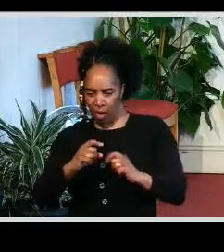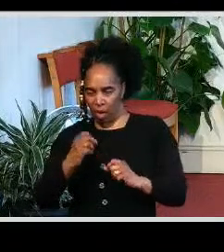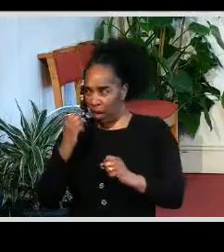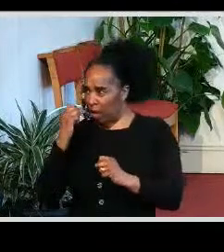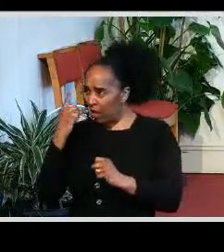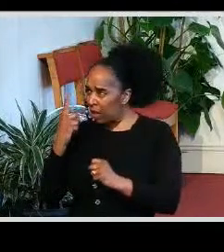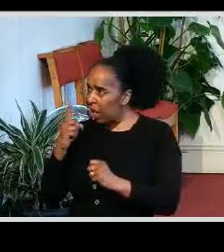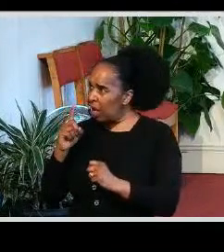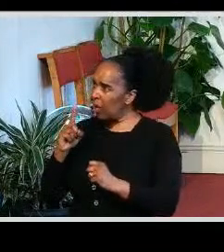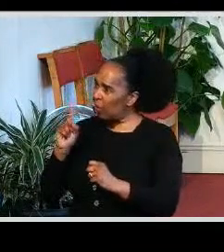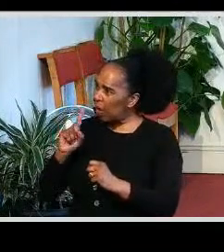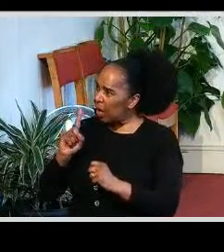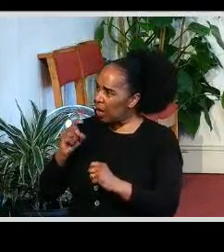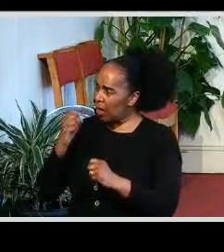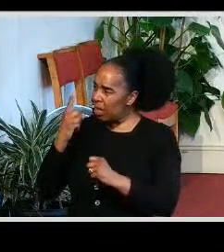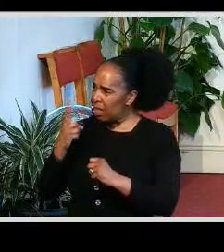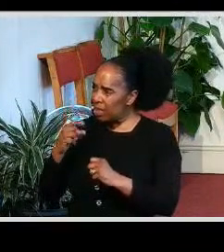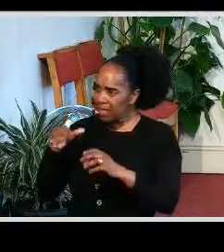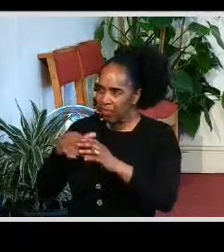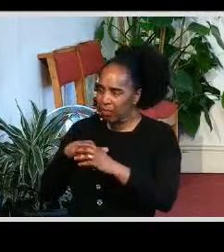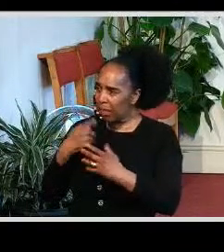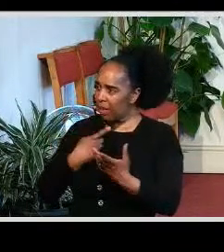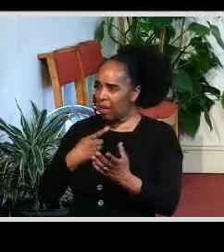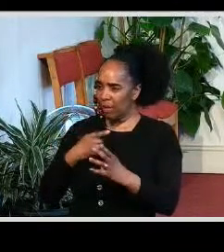They can't participate. They can't